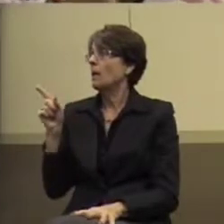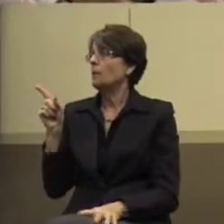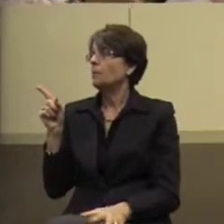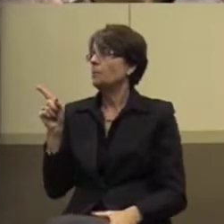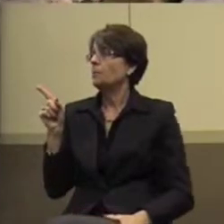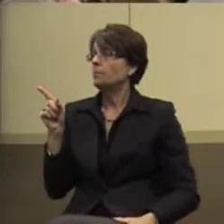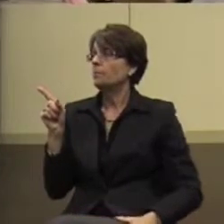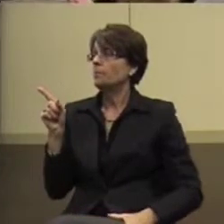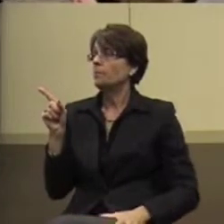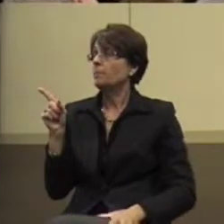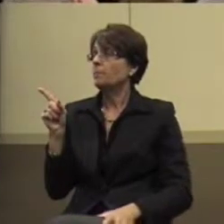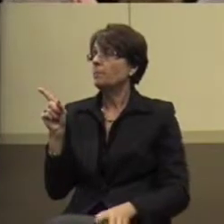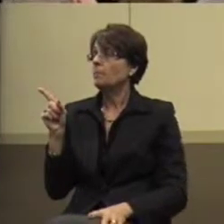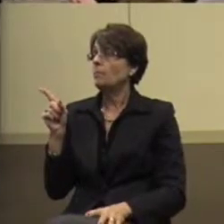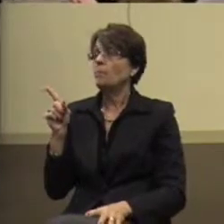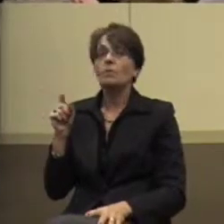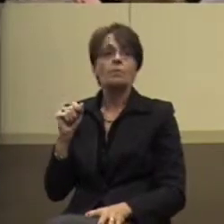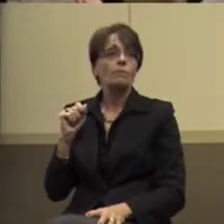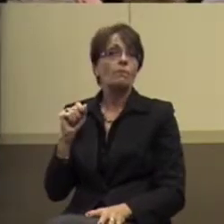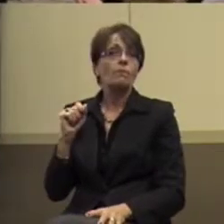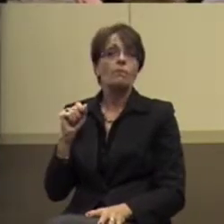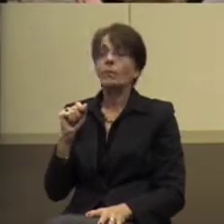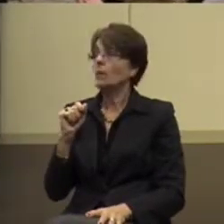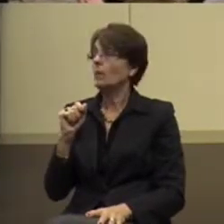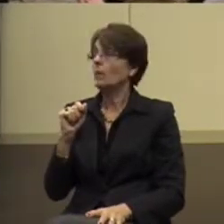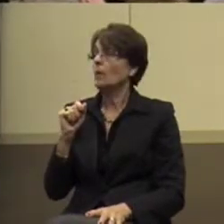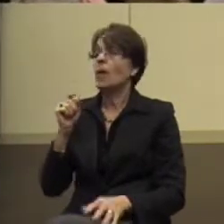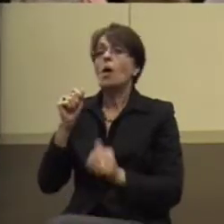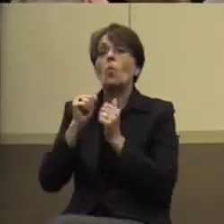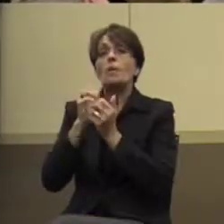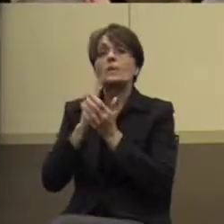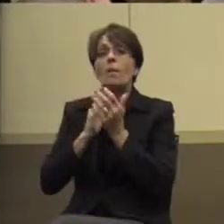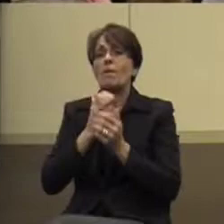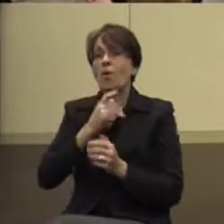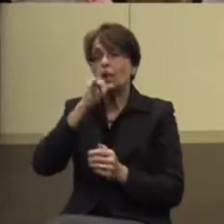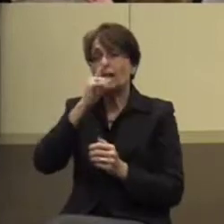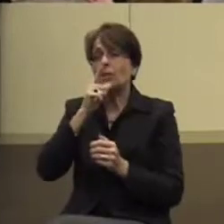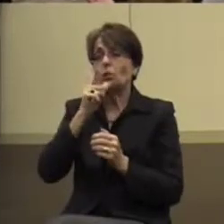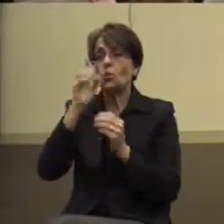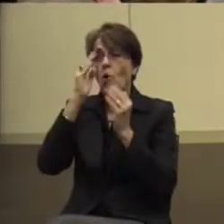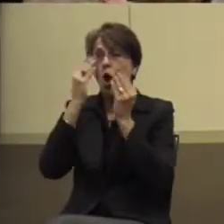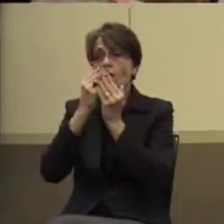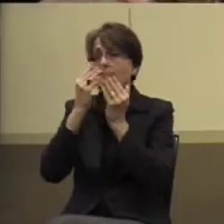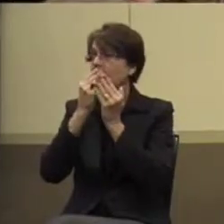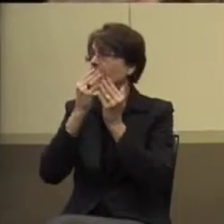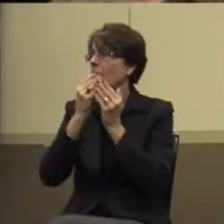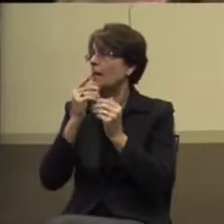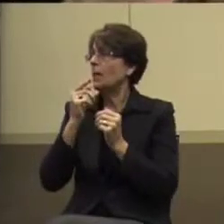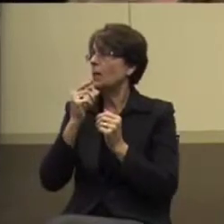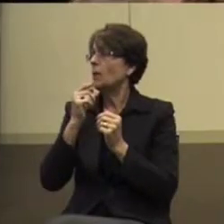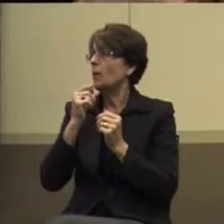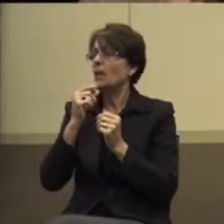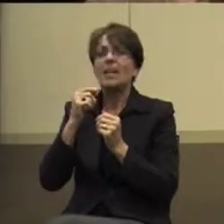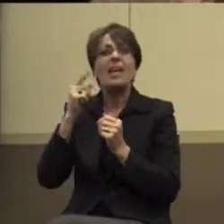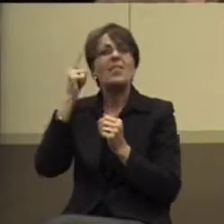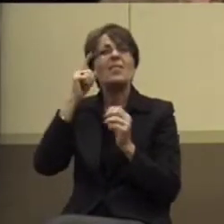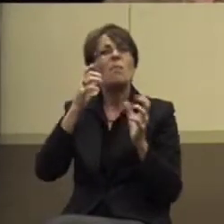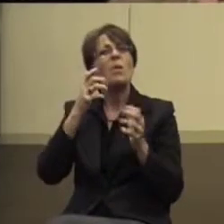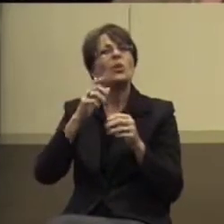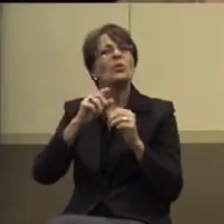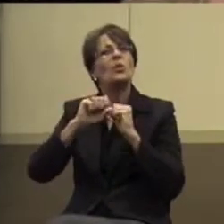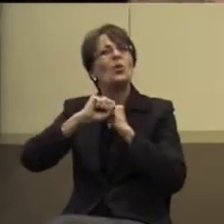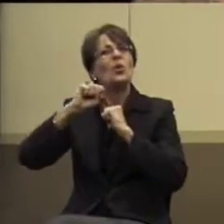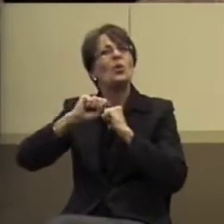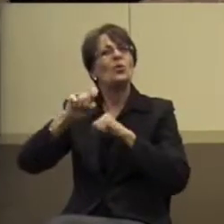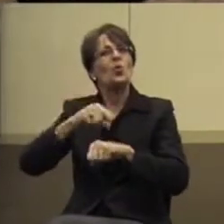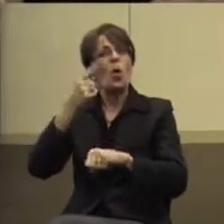drill going, some of our kids with blind and autistic, and the periods, we think the periods are too long, but one of